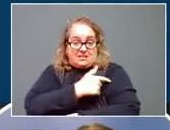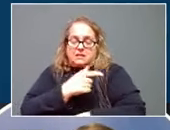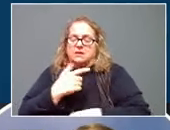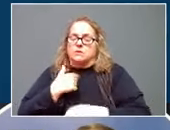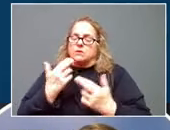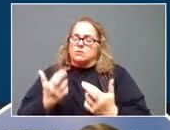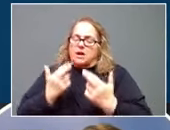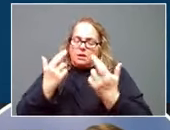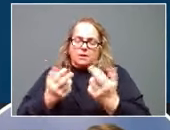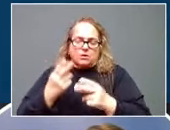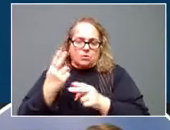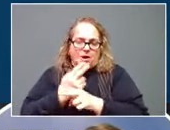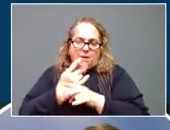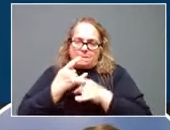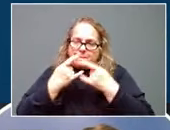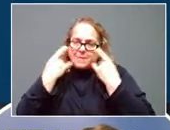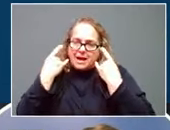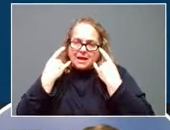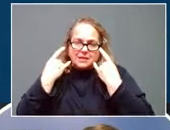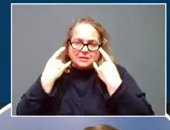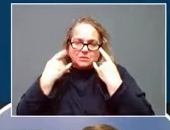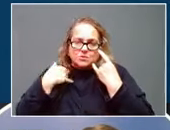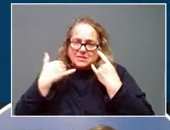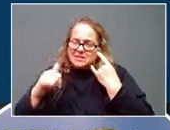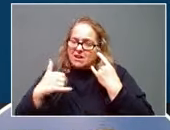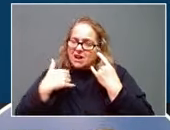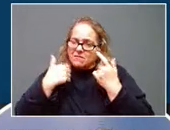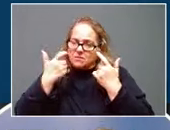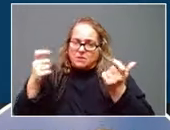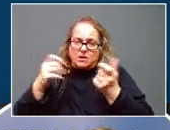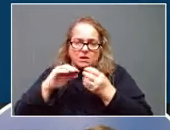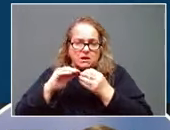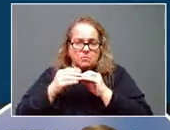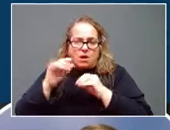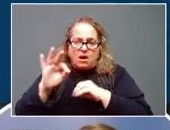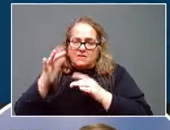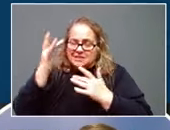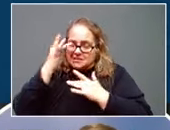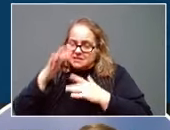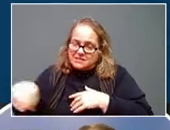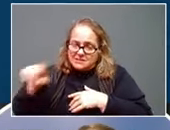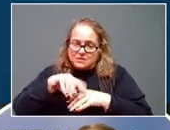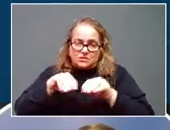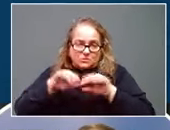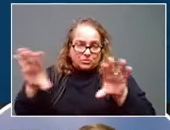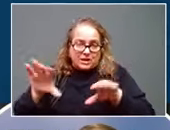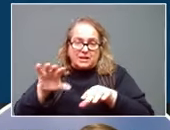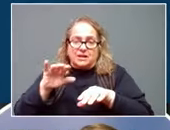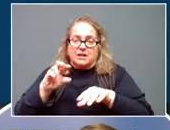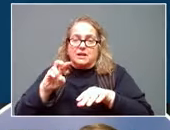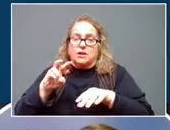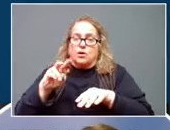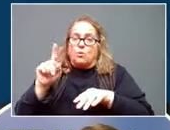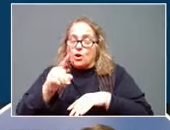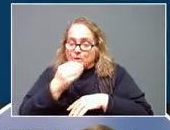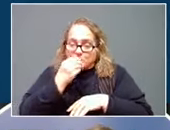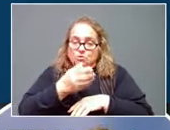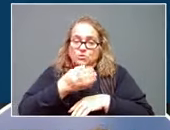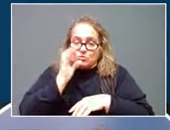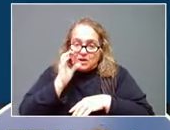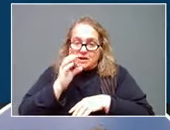wear masks. We still have a huge amount of COVID out there spreading. This is a place where you'll eat, you drink, and you'll